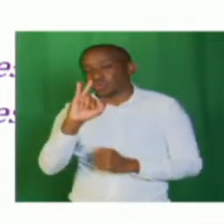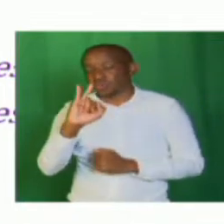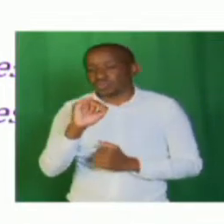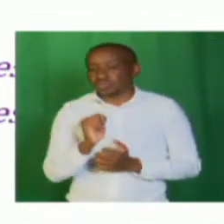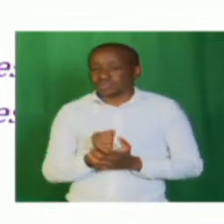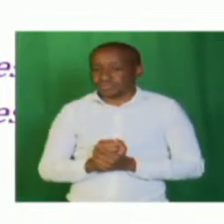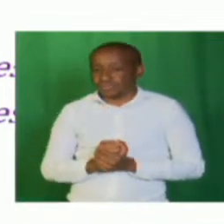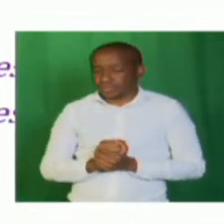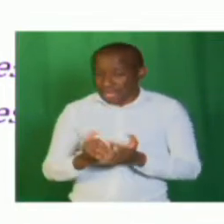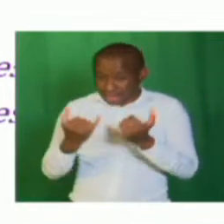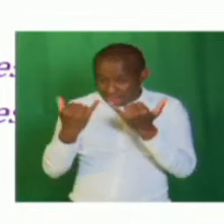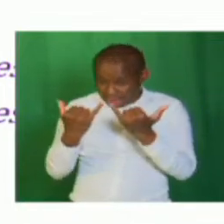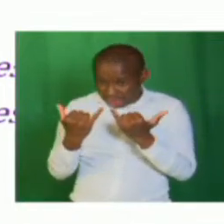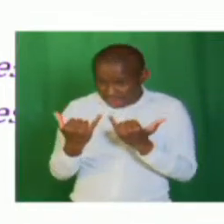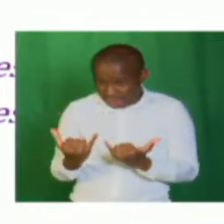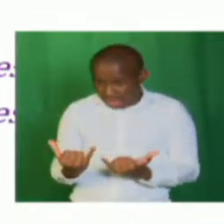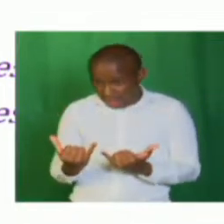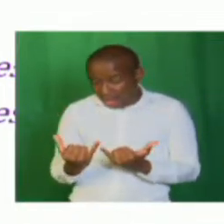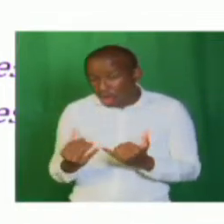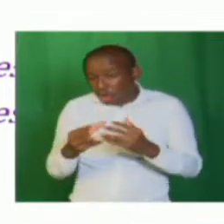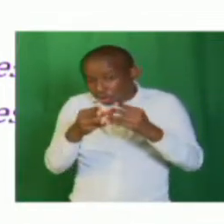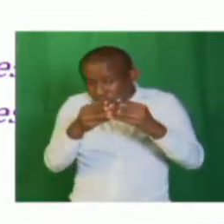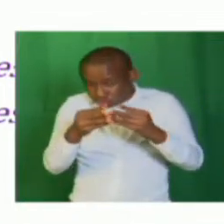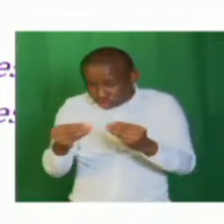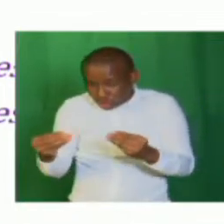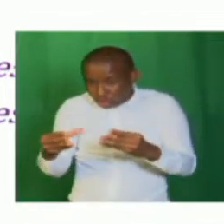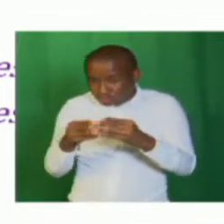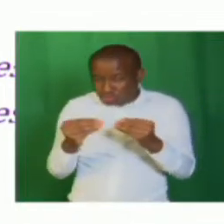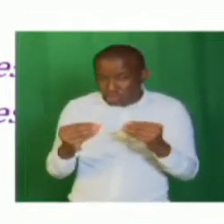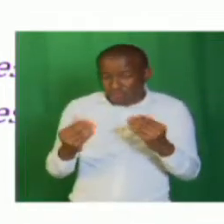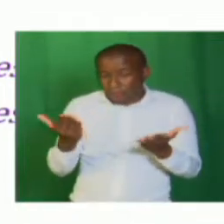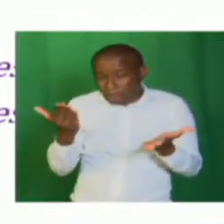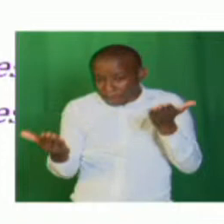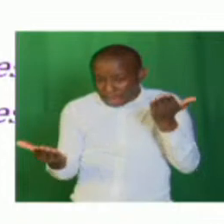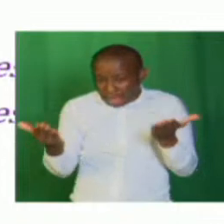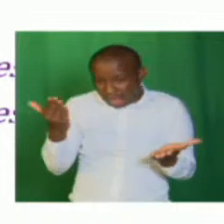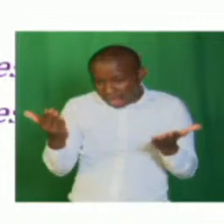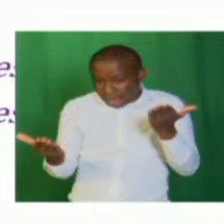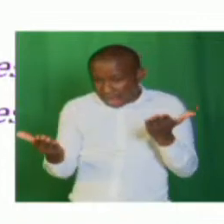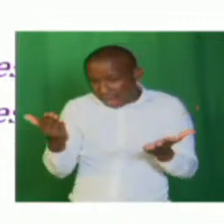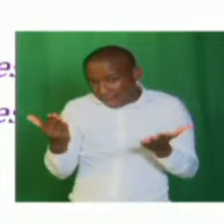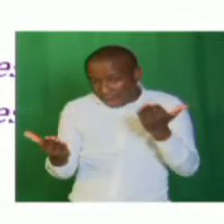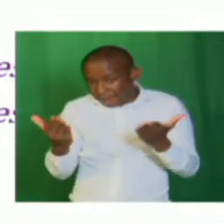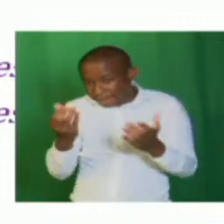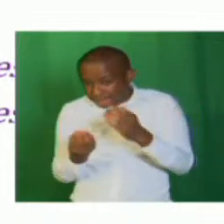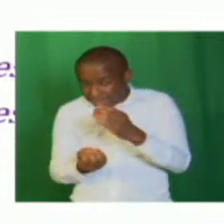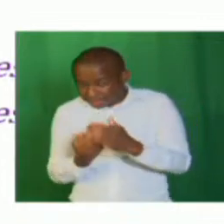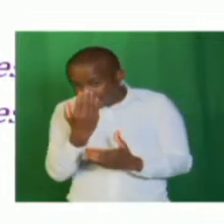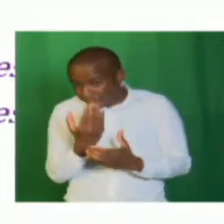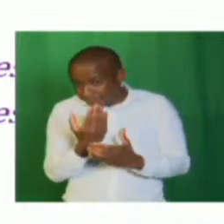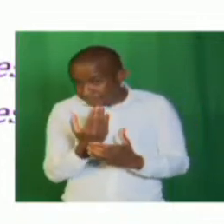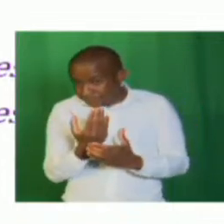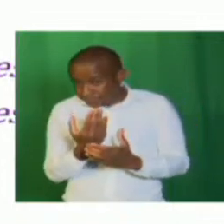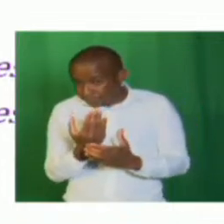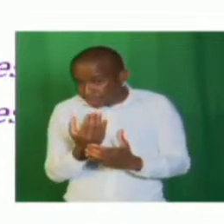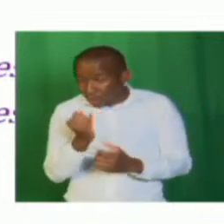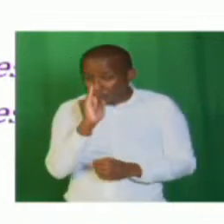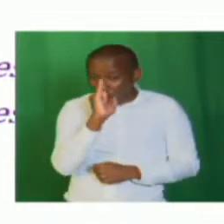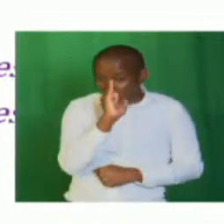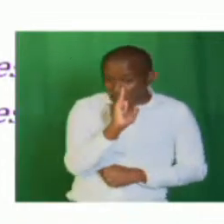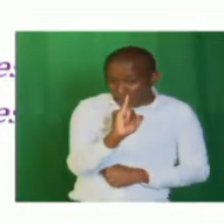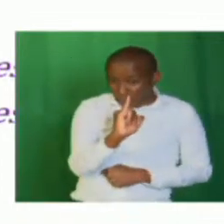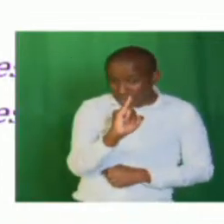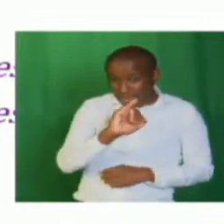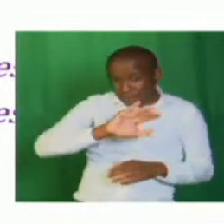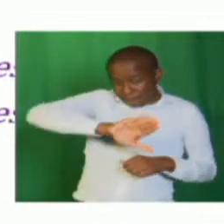0.2. And then we then solve balancing equations. We can start by transposing the 1 here. So we